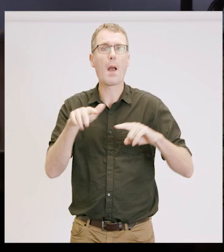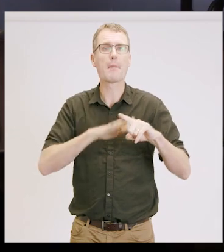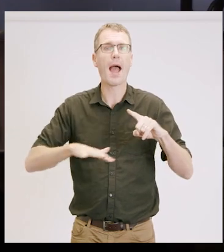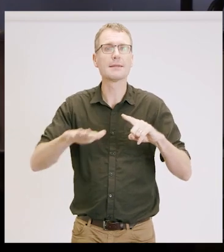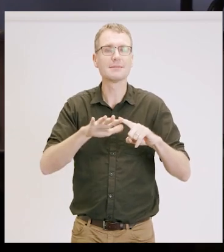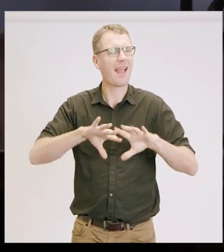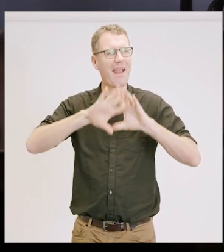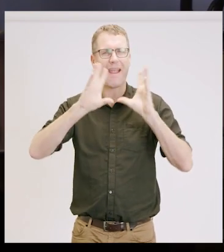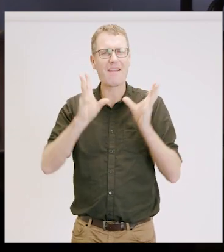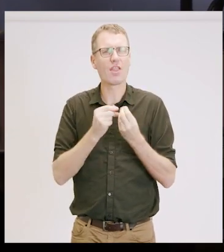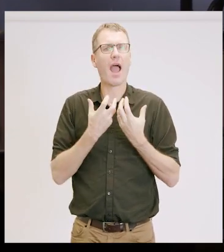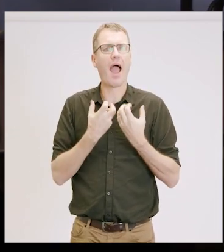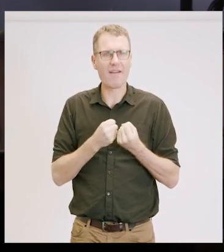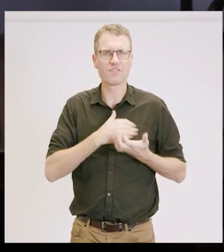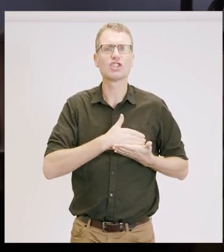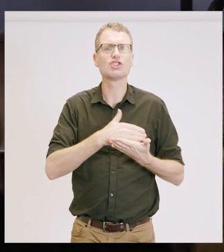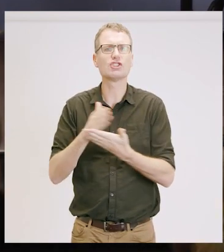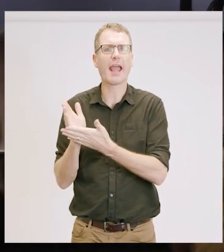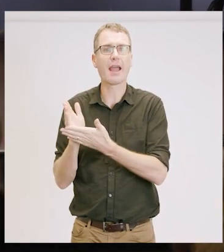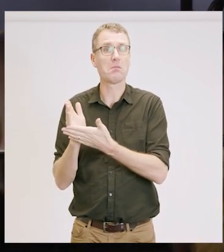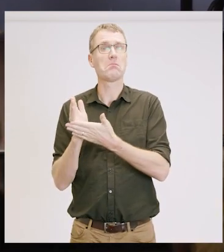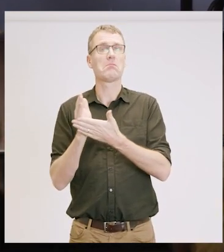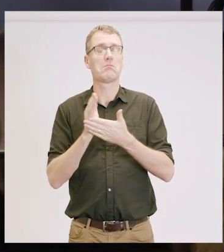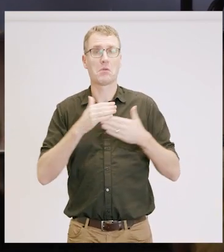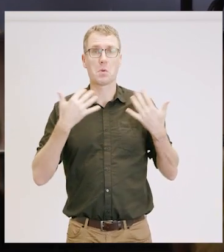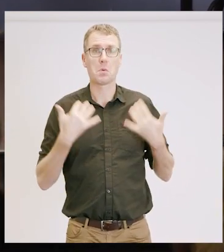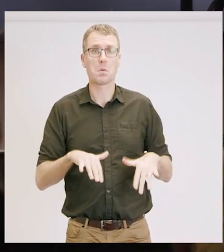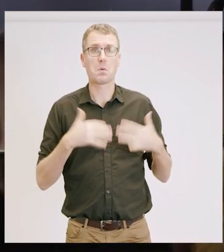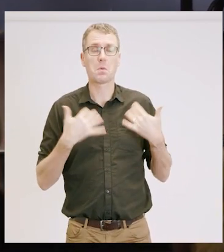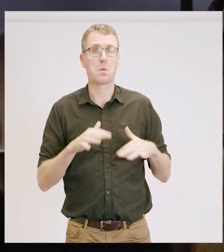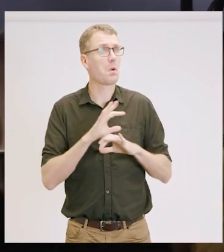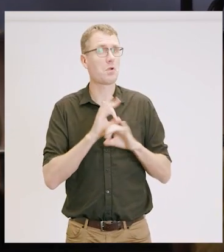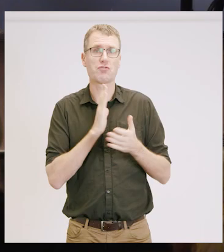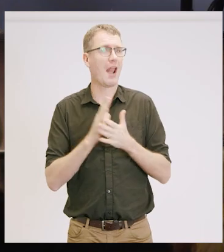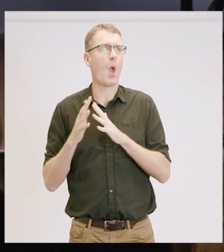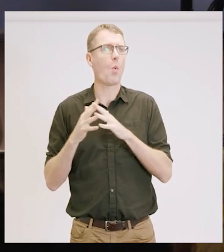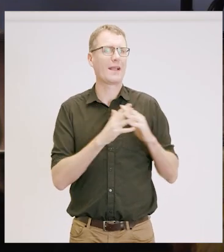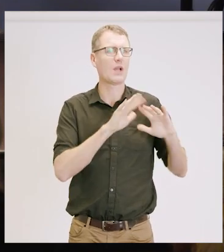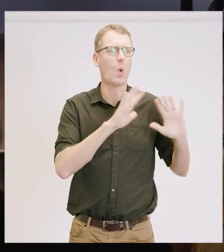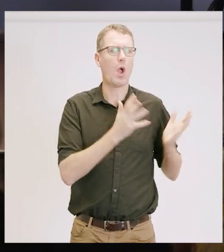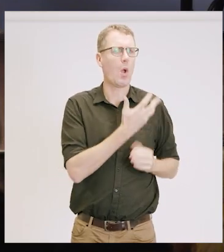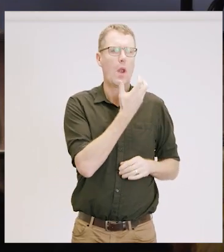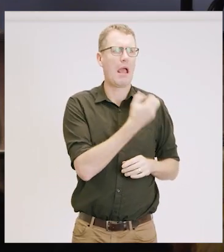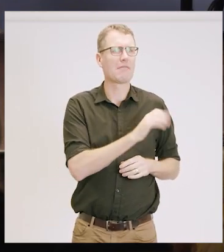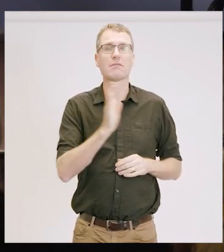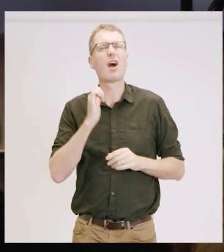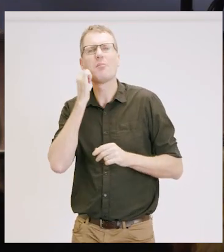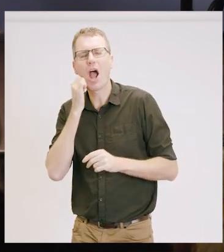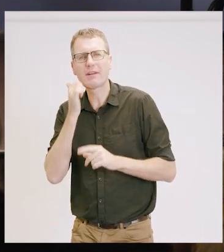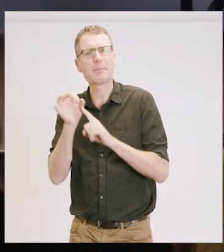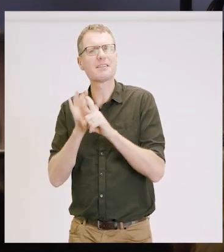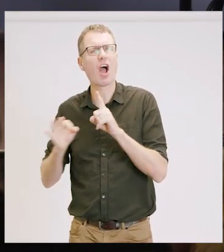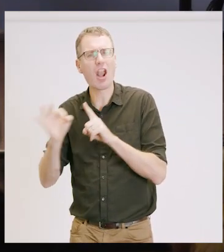Now, that is radical in our Western society. Not radical for Māori people and tribes and Polynesian